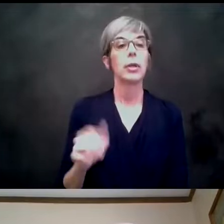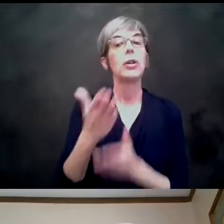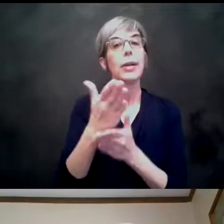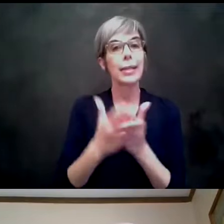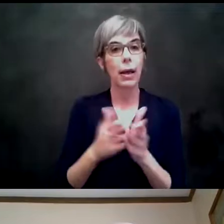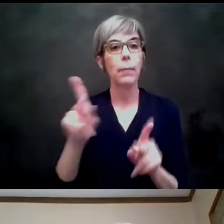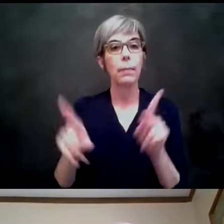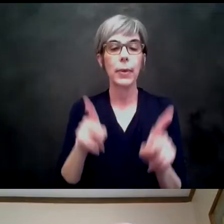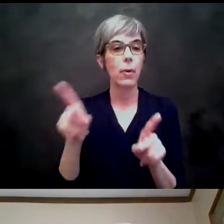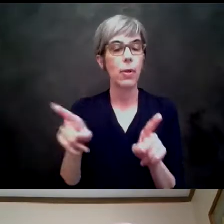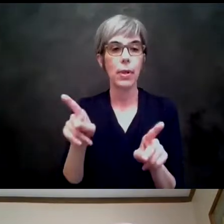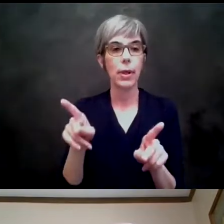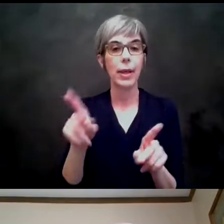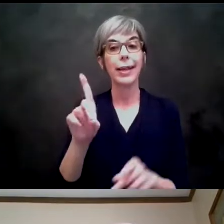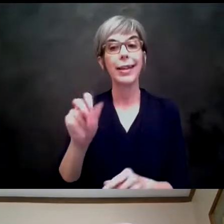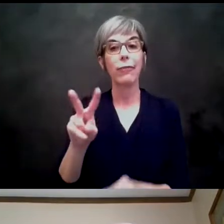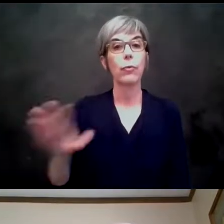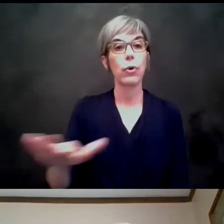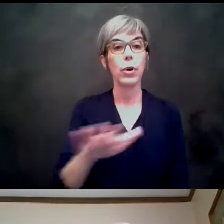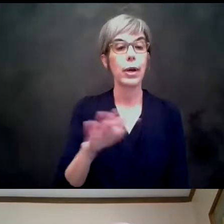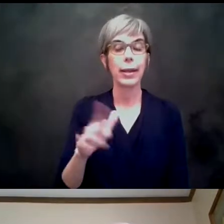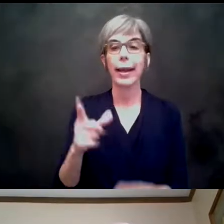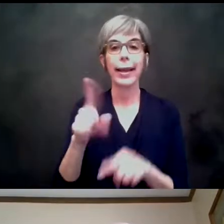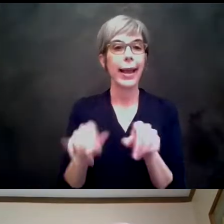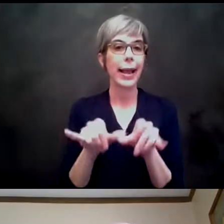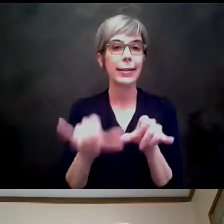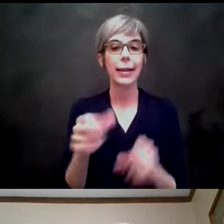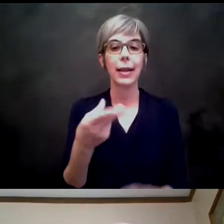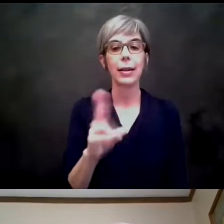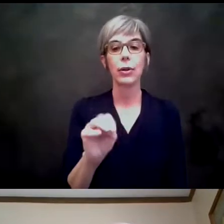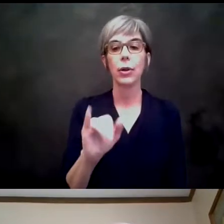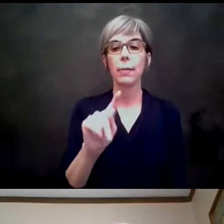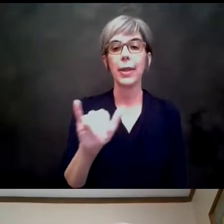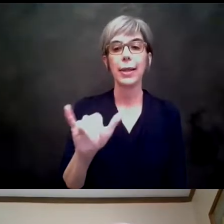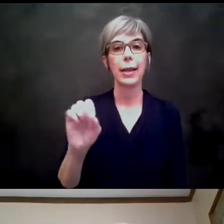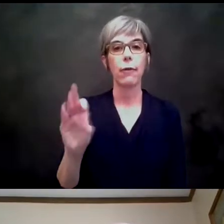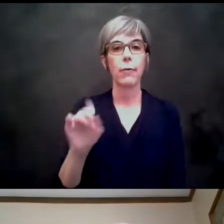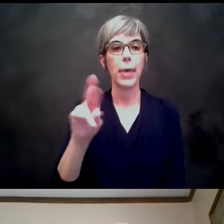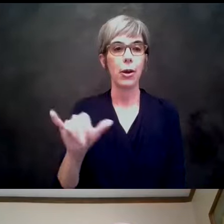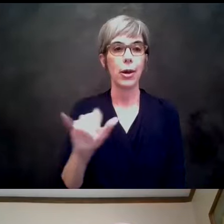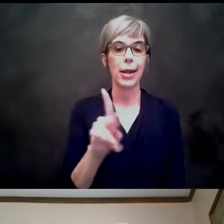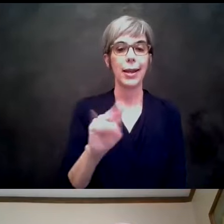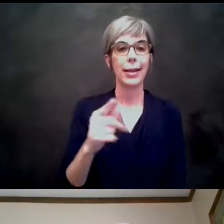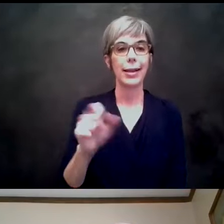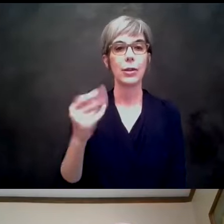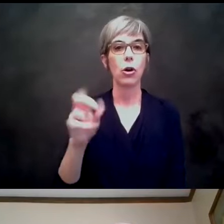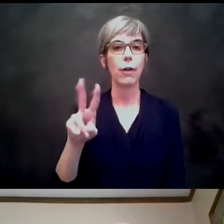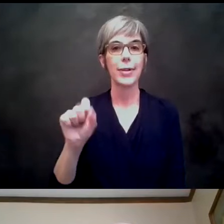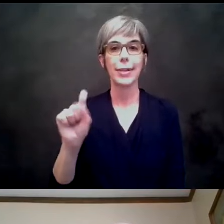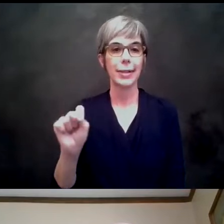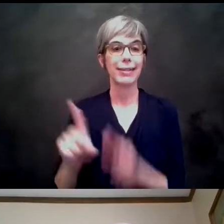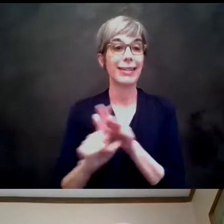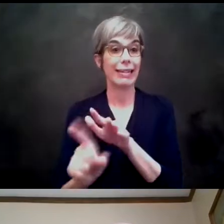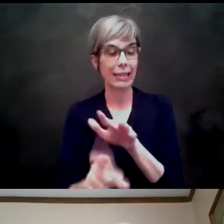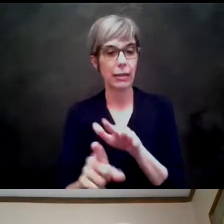from both Humility of Mary and King's Harvest. We also continue to provide meals for those who